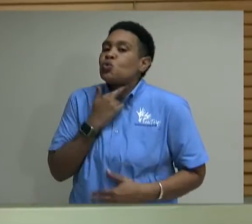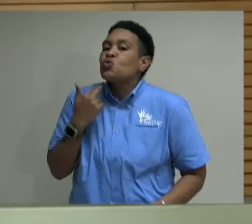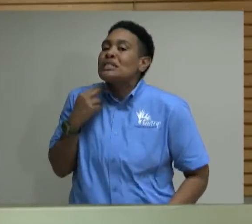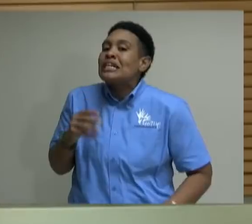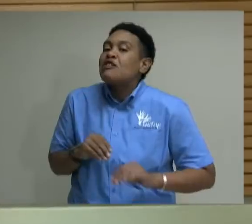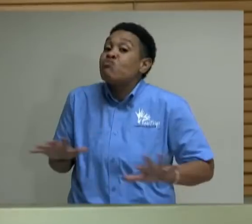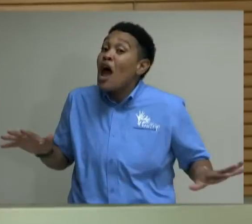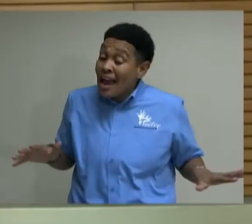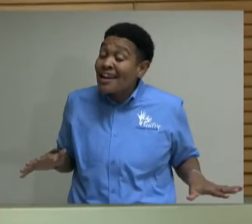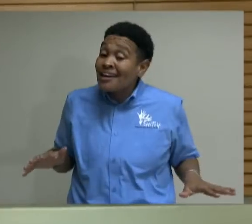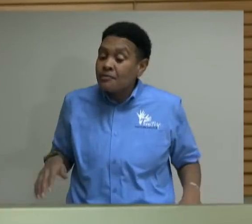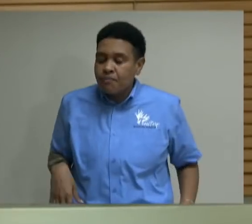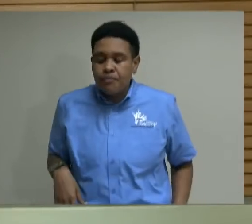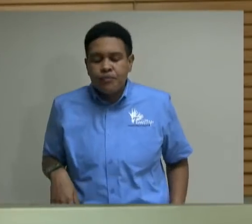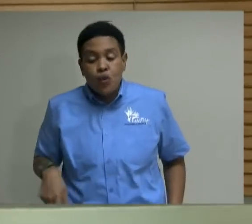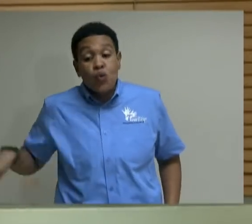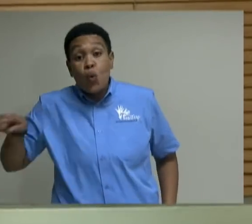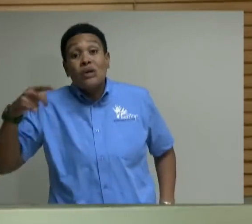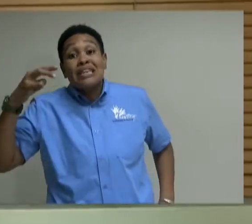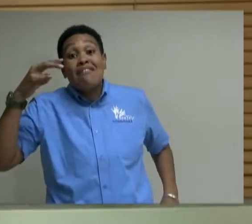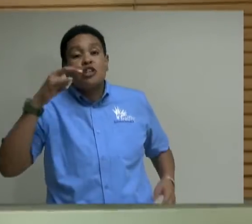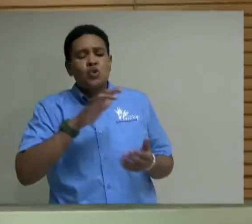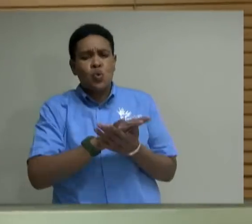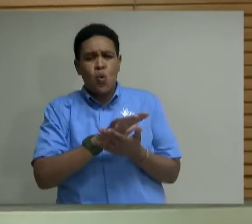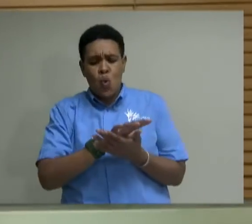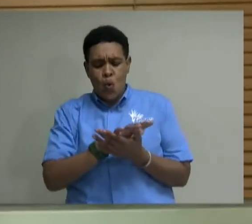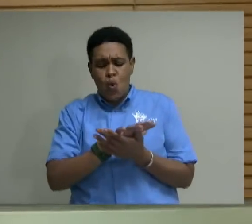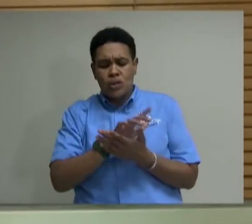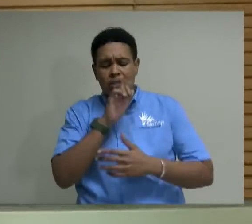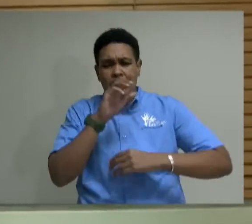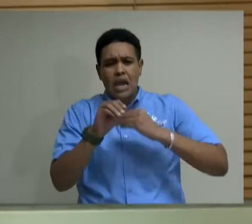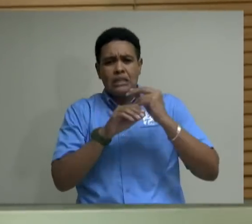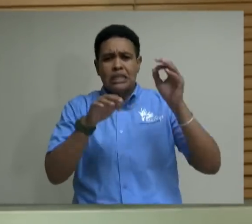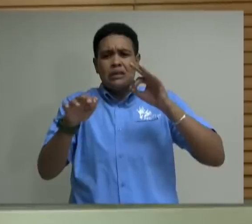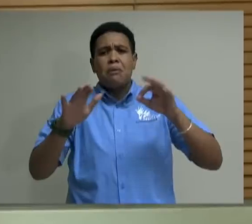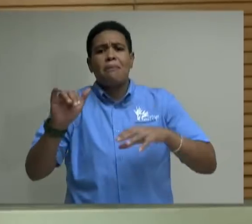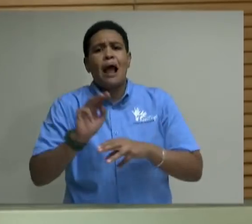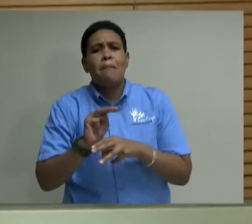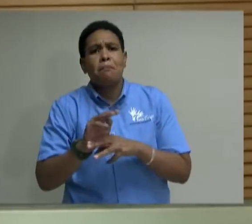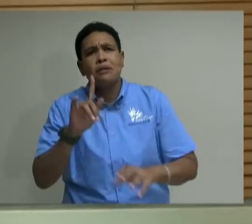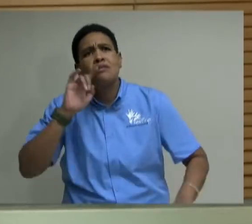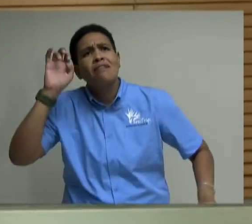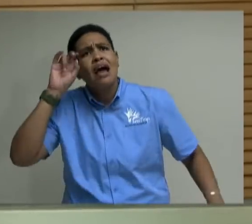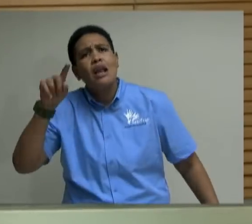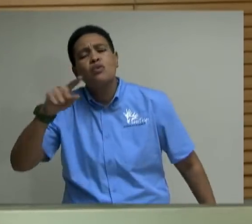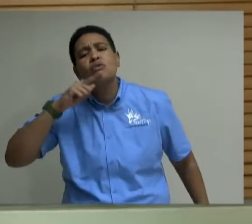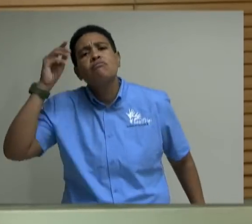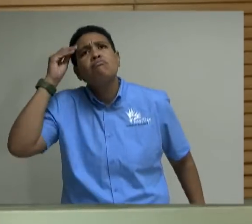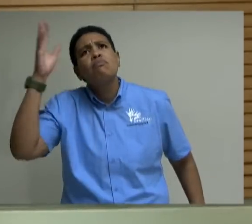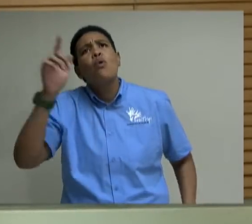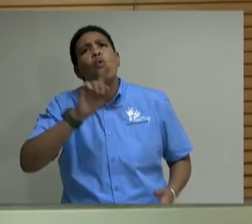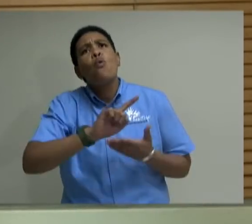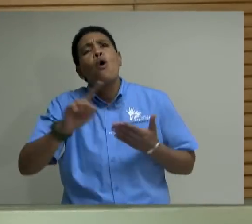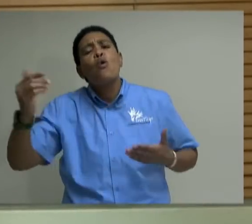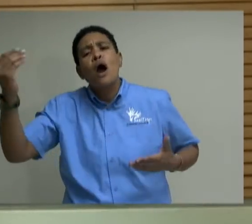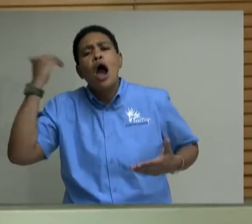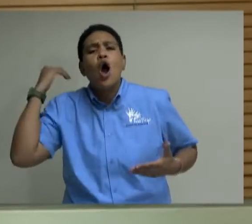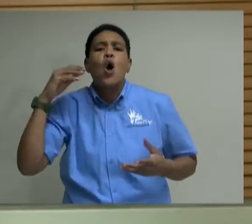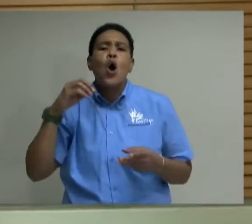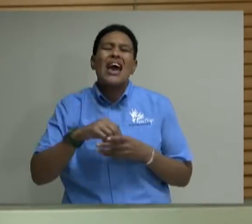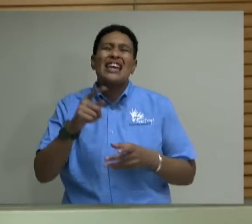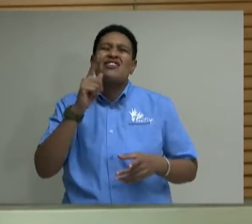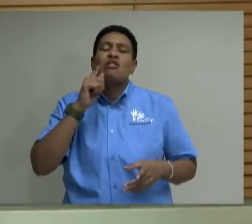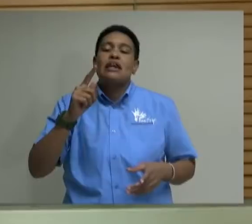spread. So those 17 schools, as was outlined by the Minister of Education, I think a week ago, in